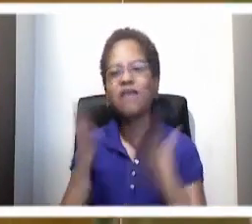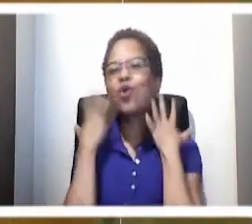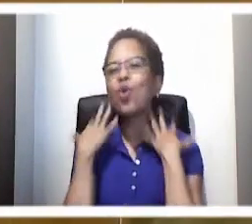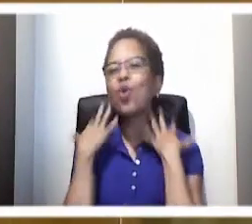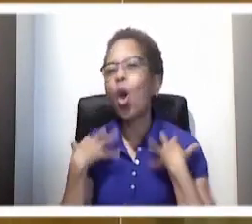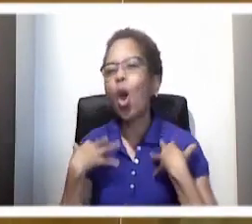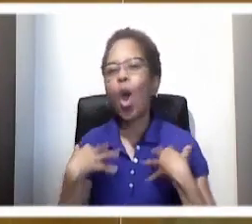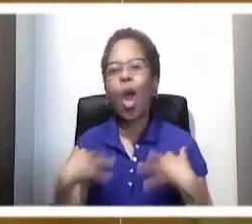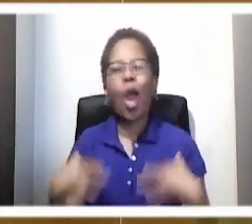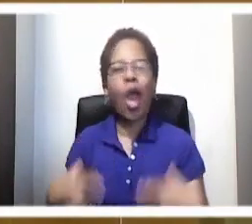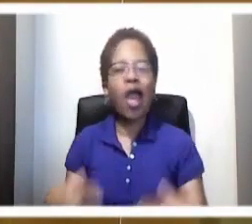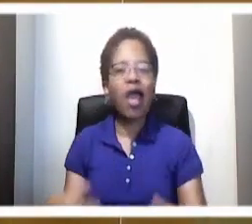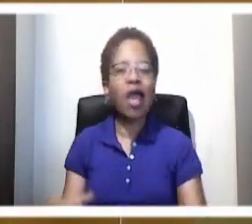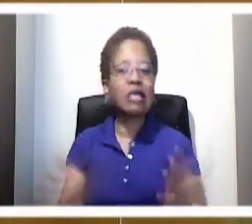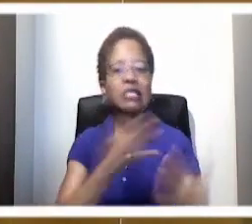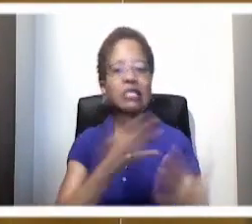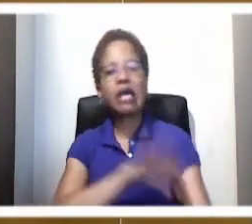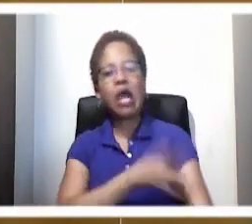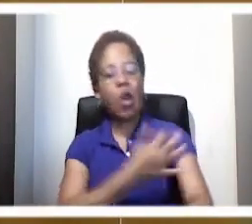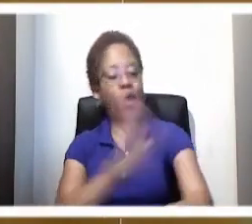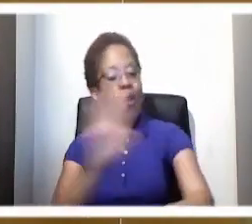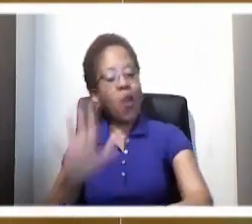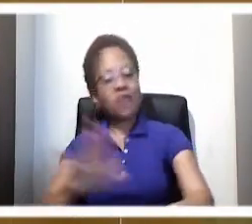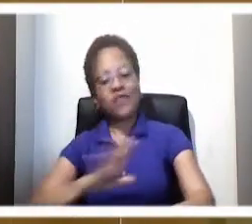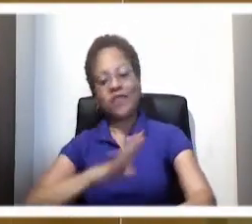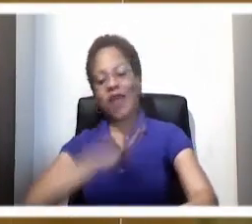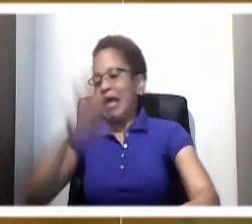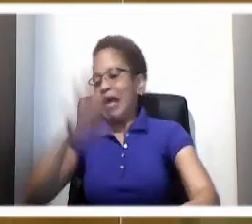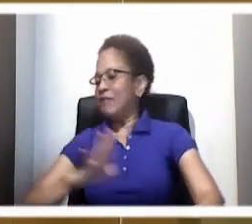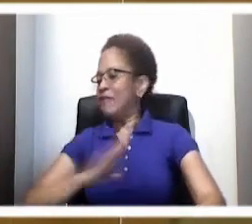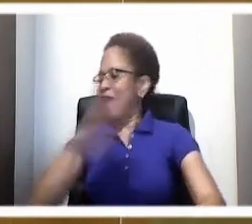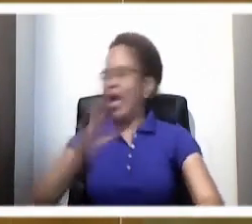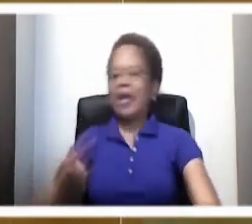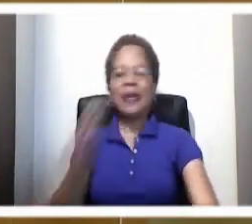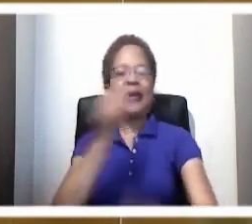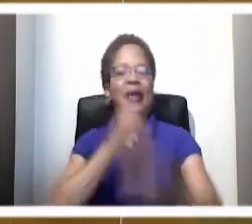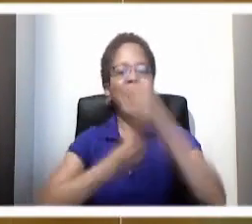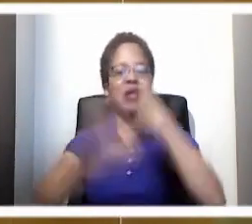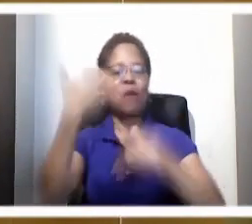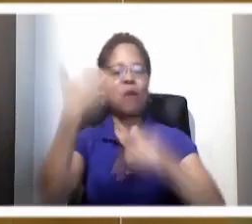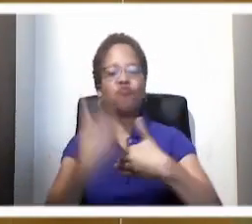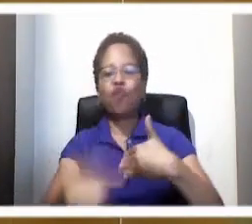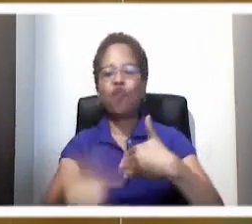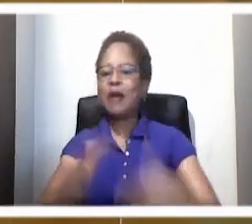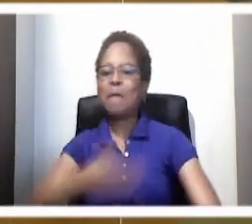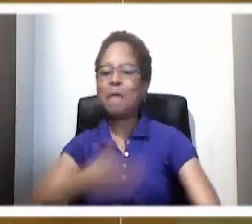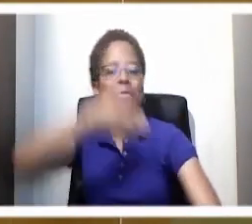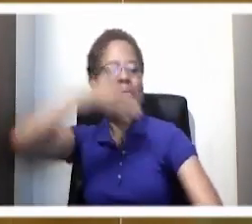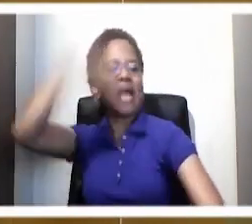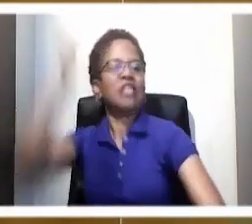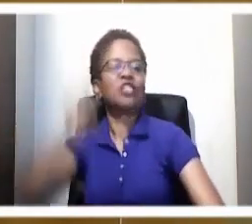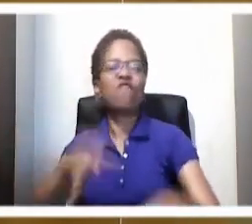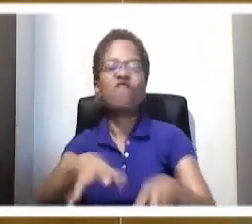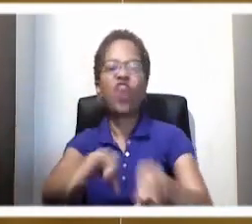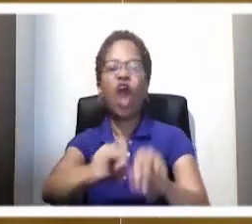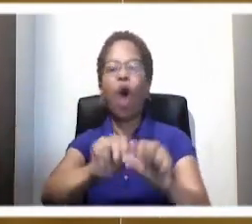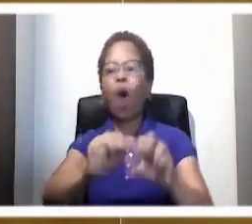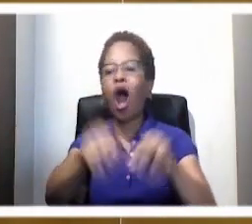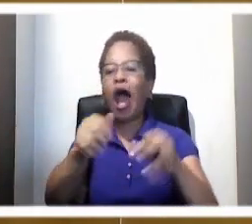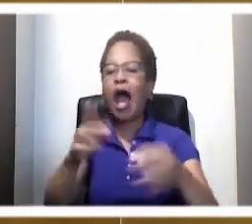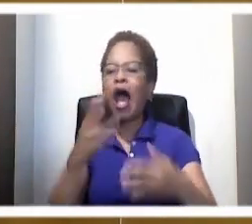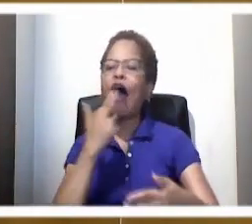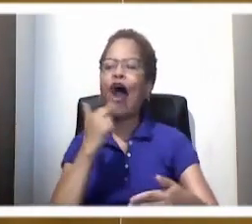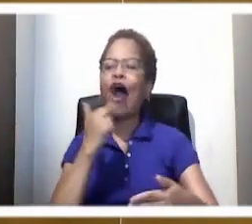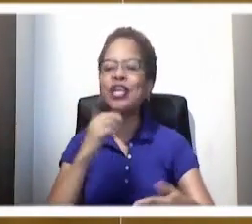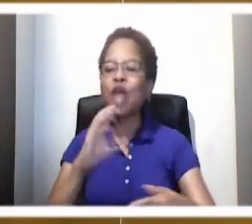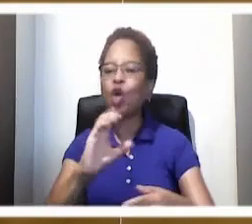You were clothed with embroidered linen and silk. You ate bread made from the best flour and had honey and olive